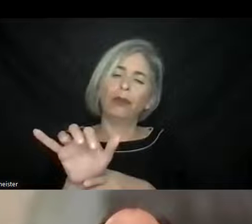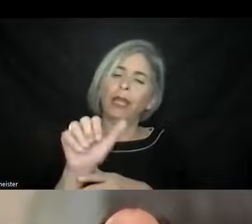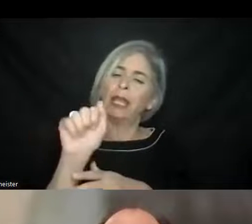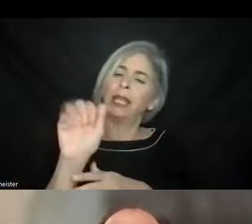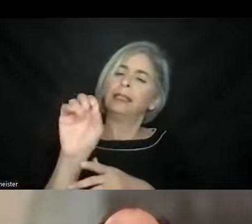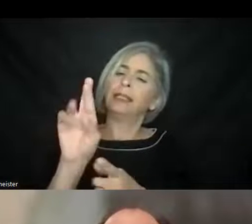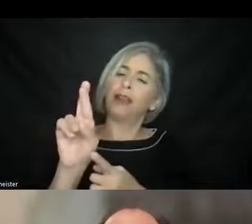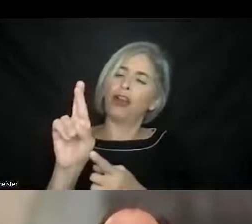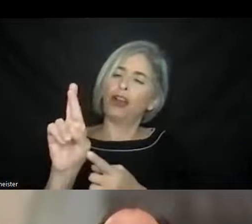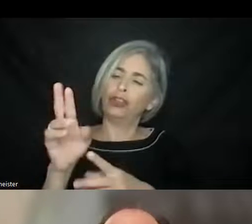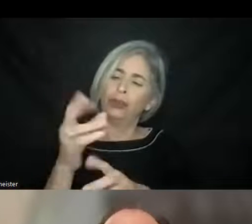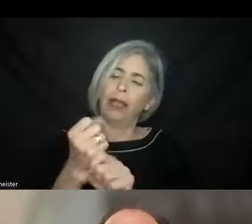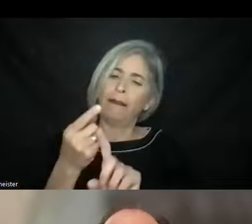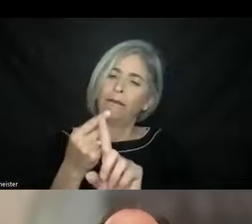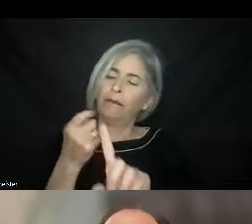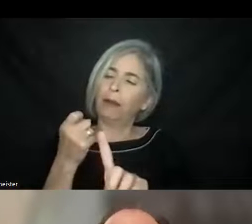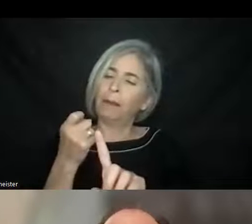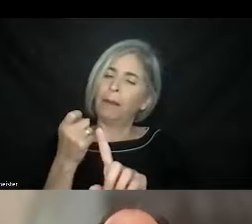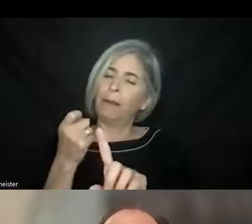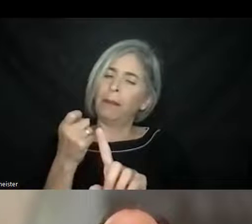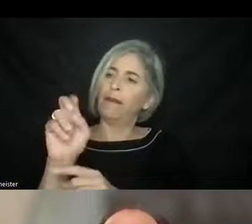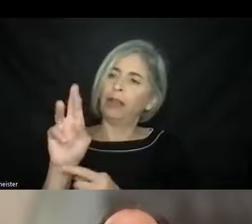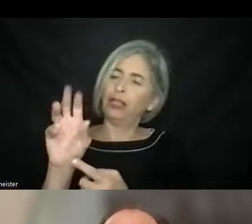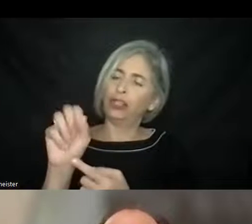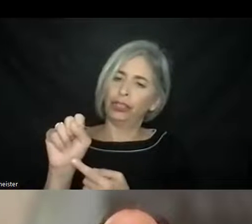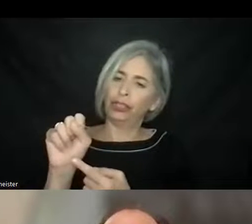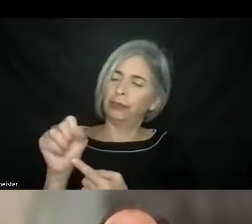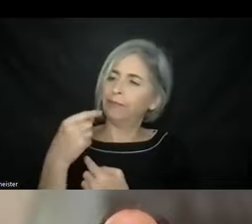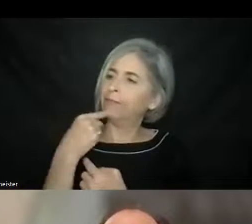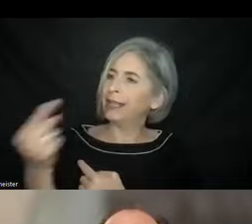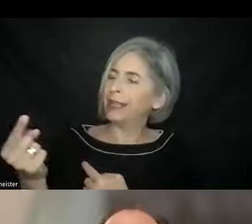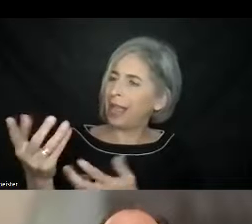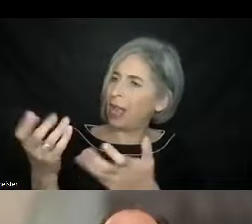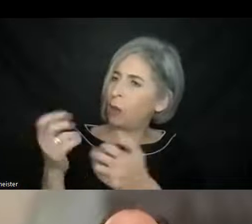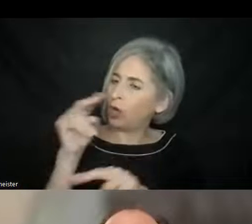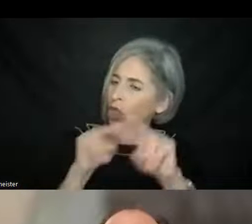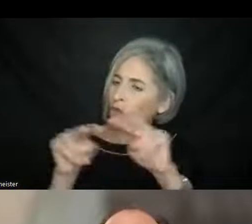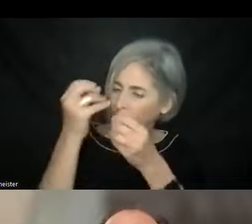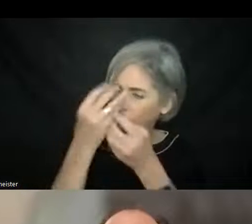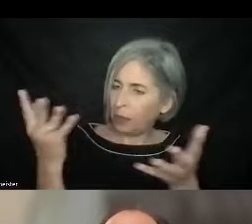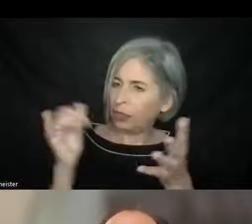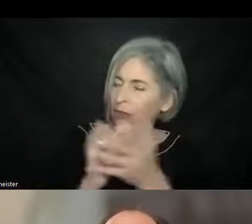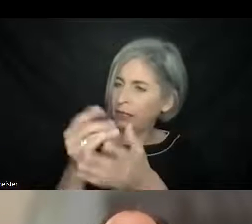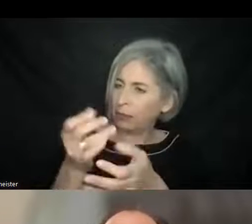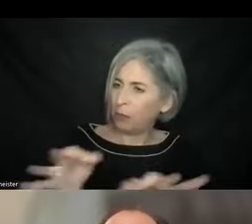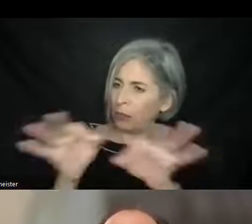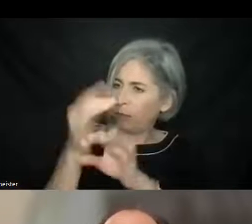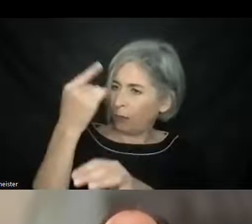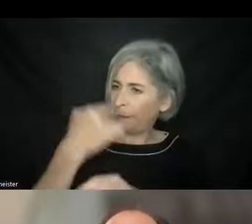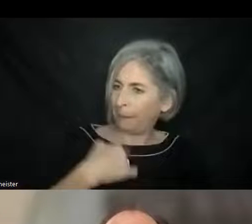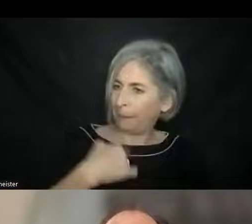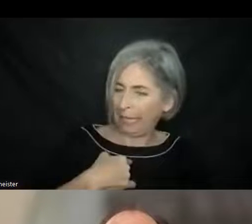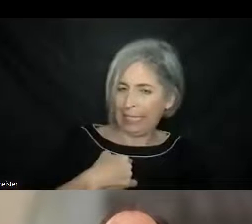that you've gotten from your vendors, and be able to say, I just want to look at the information that's relevant for me. This is a